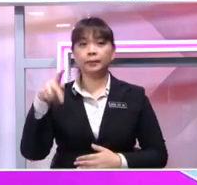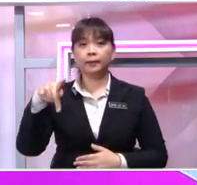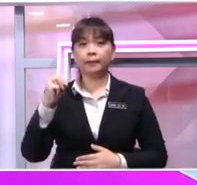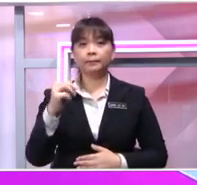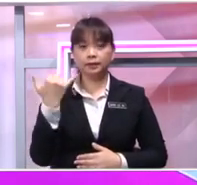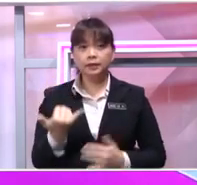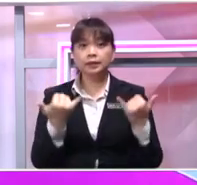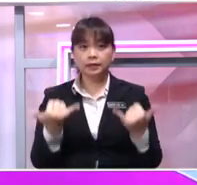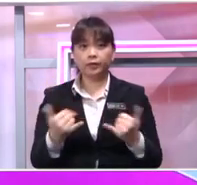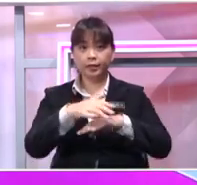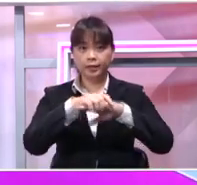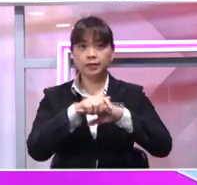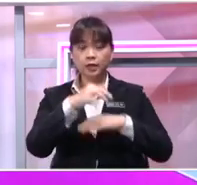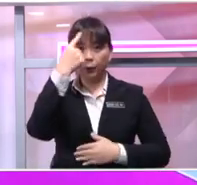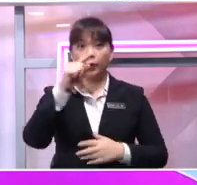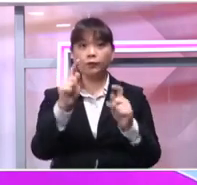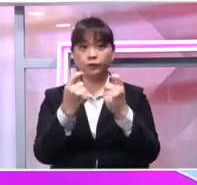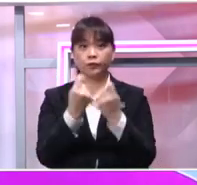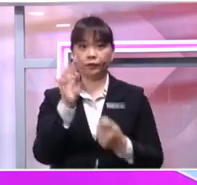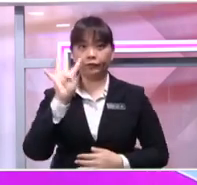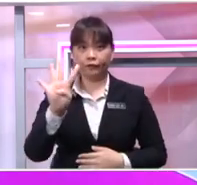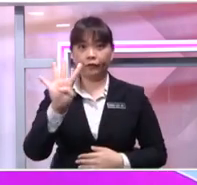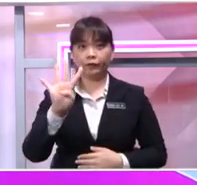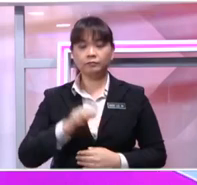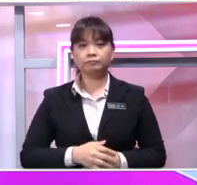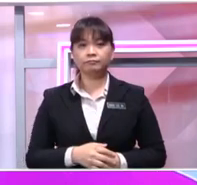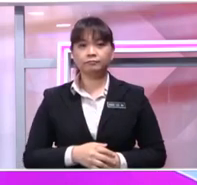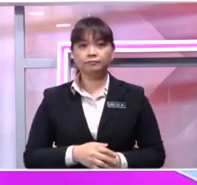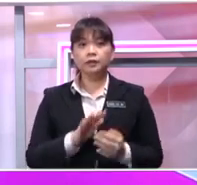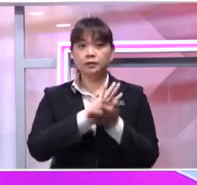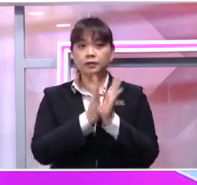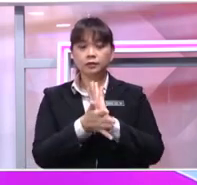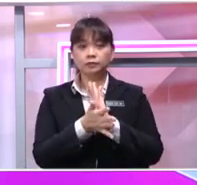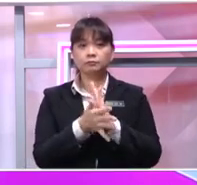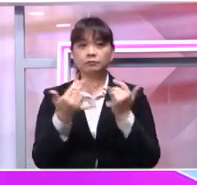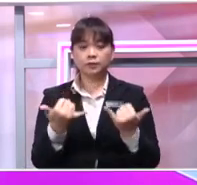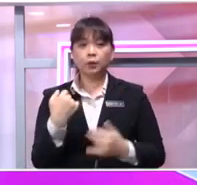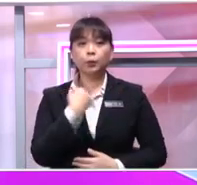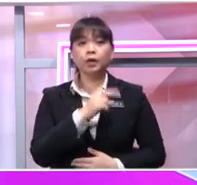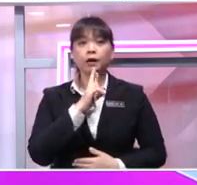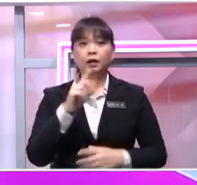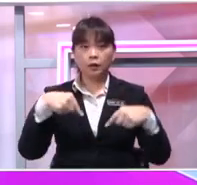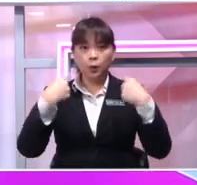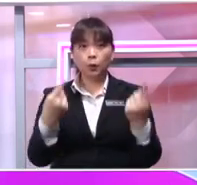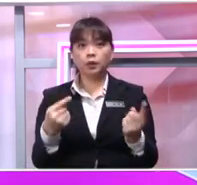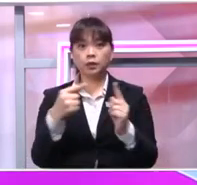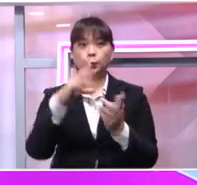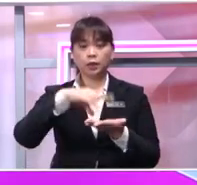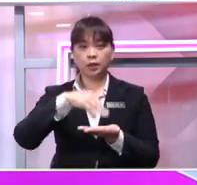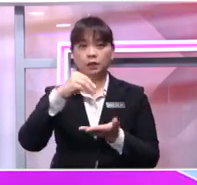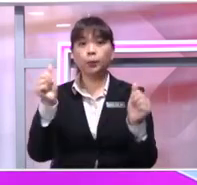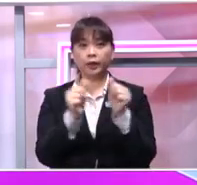English language for Form 4 pupils, alright? So, with me, Irfan Syahmi, we are going to learn with Teacher